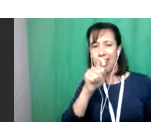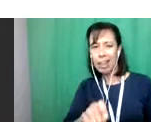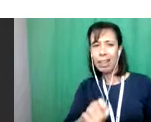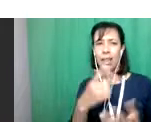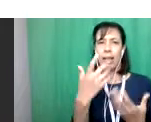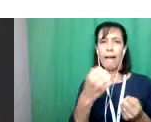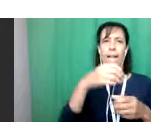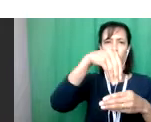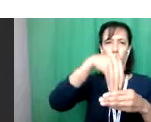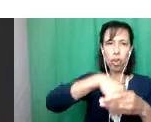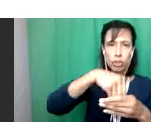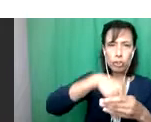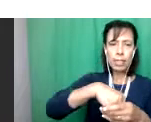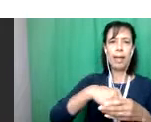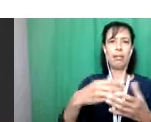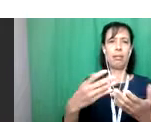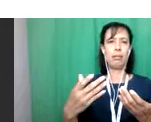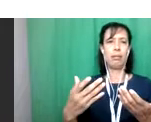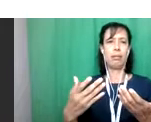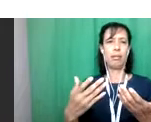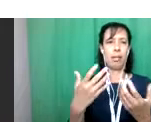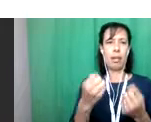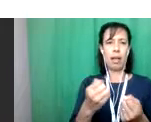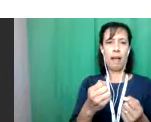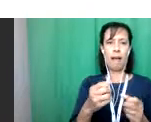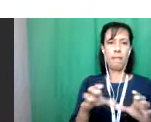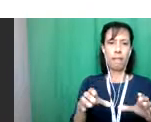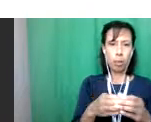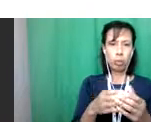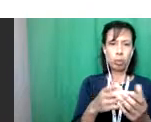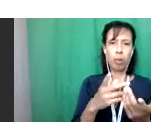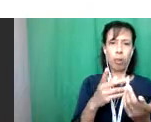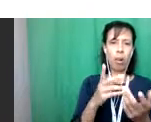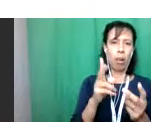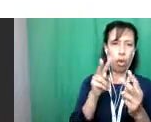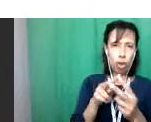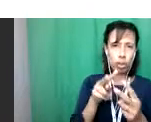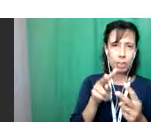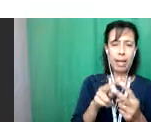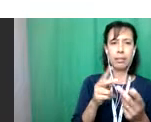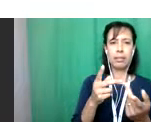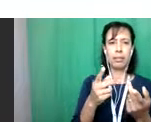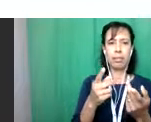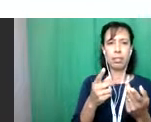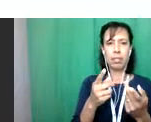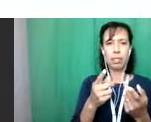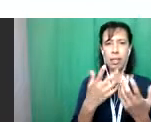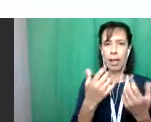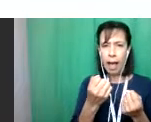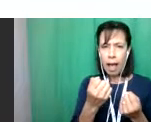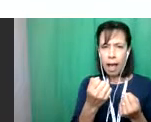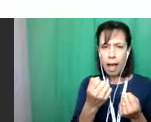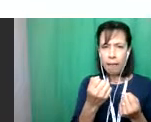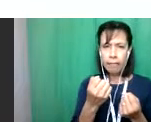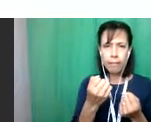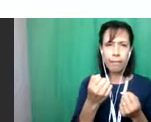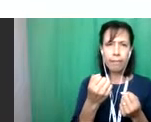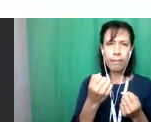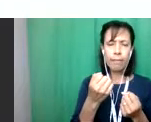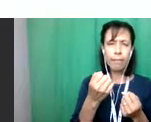there, module contact, communication, etc., etc. There's a little arrow here, which means you can move from page